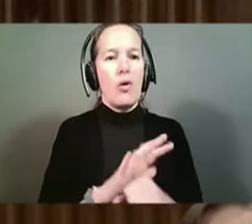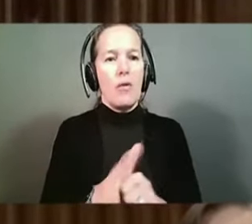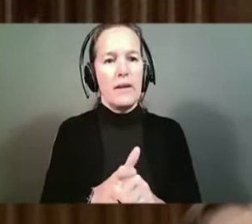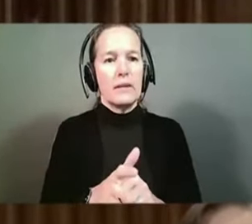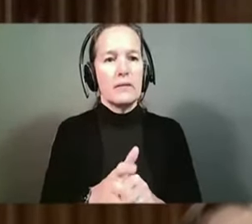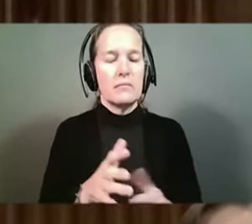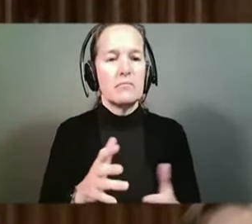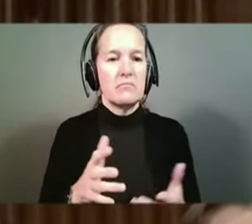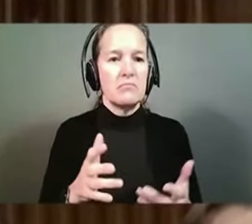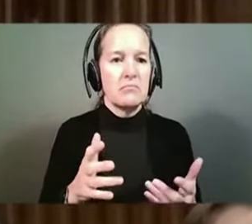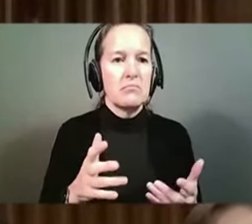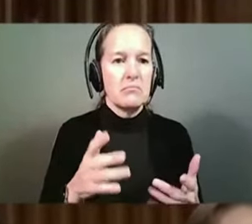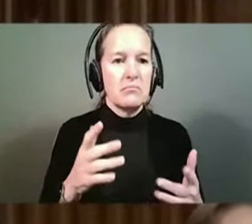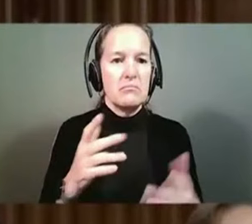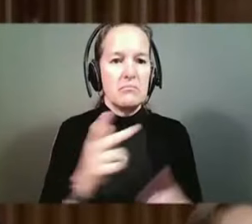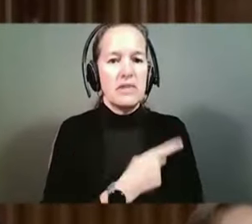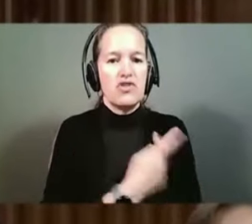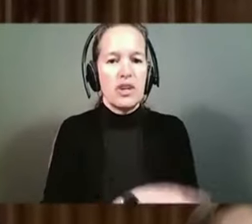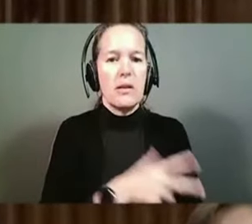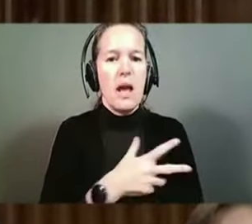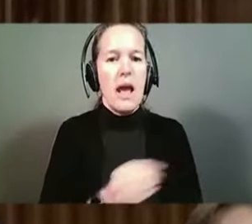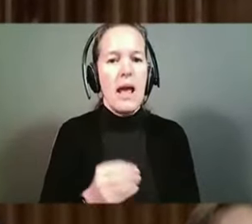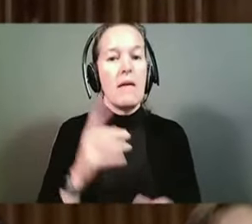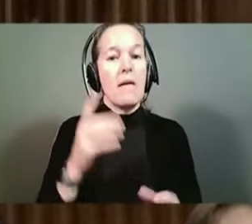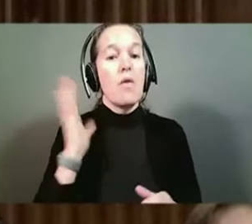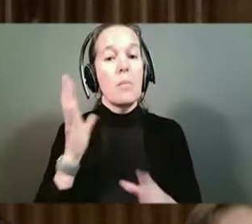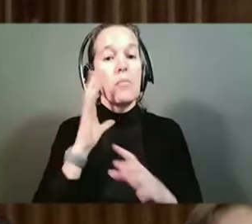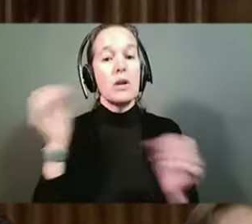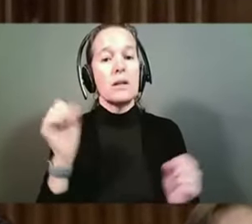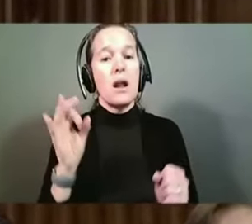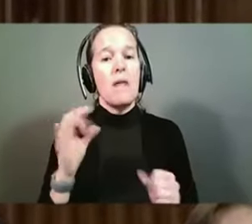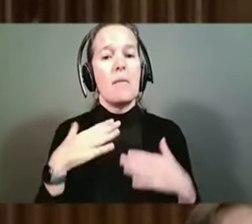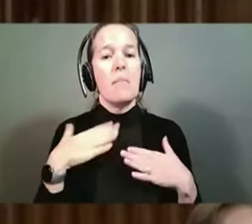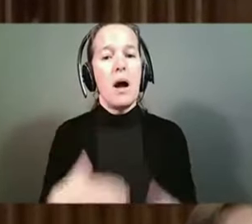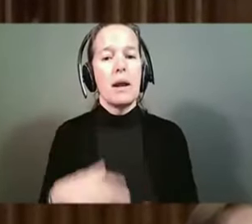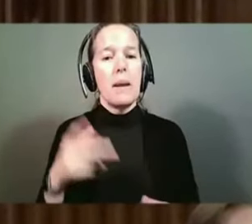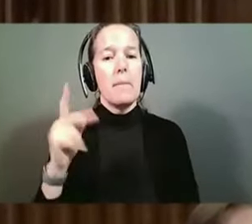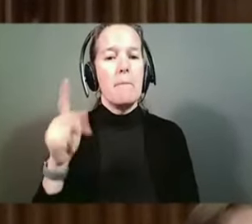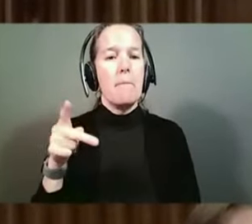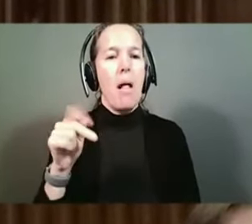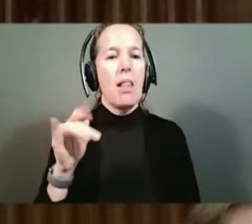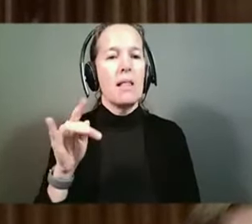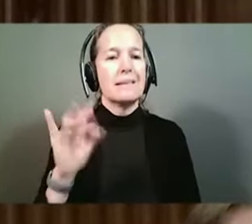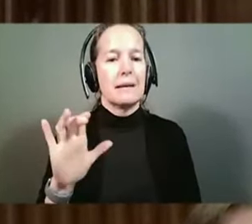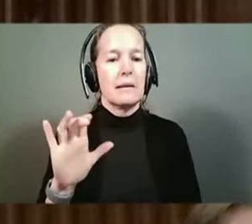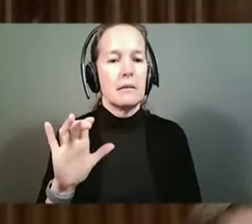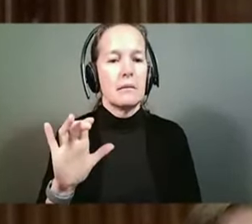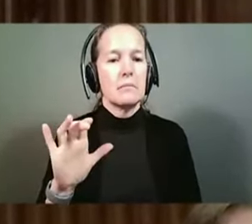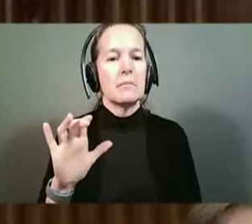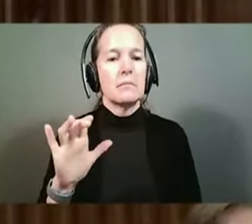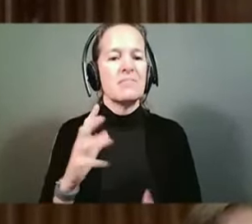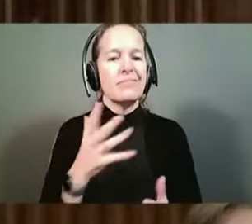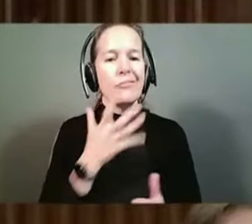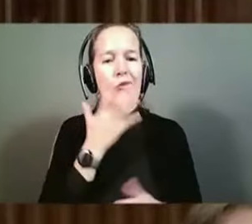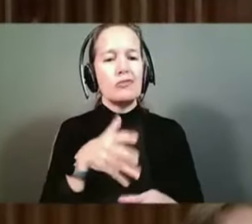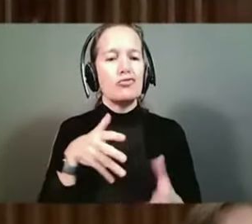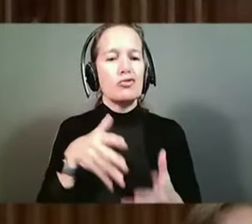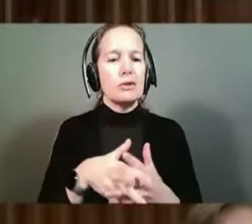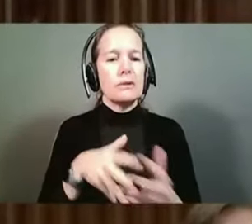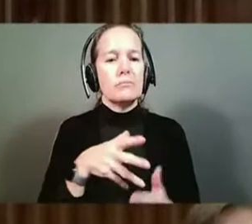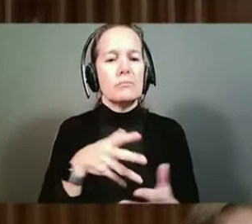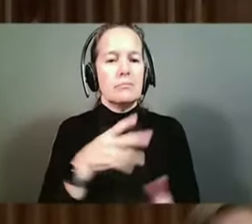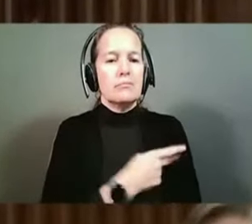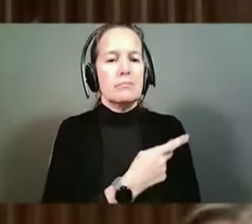health justice organization that was at the forefront of long COVID advocacy. Before we had to close due to a lack of funding, we connected